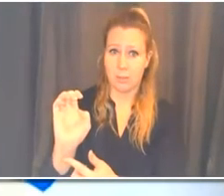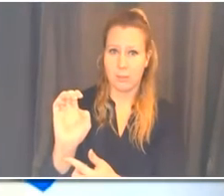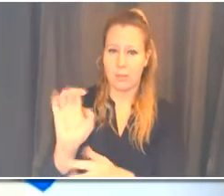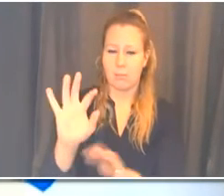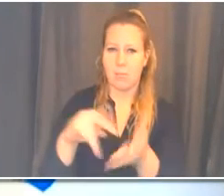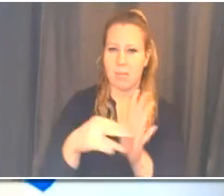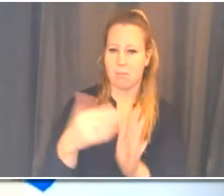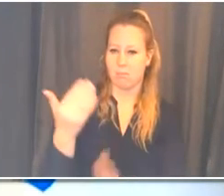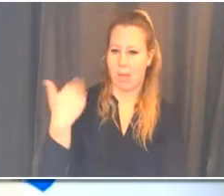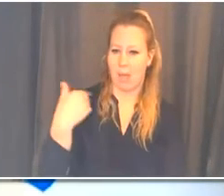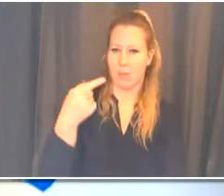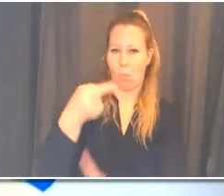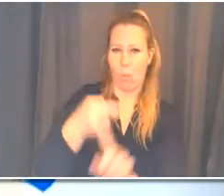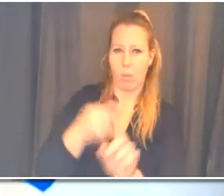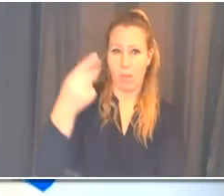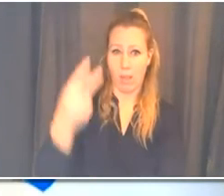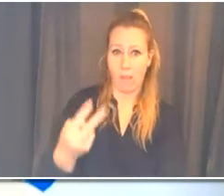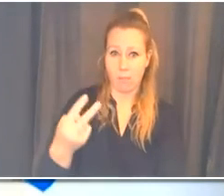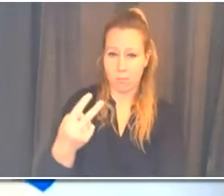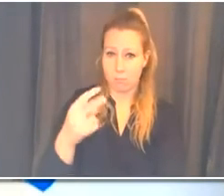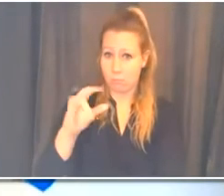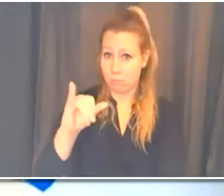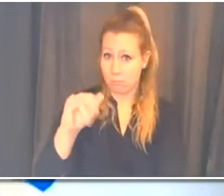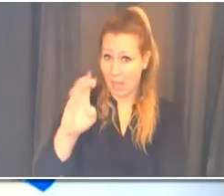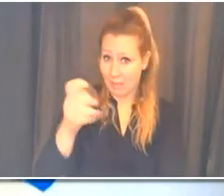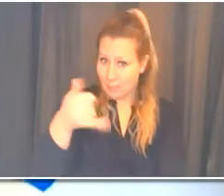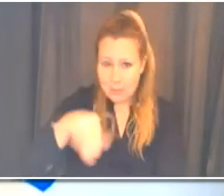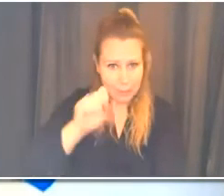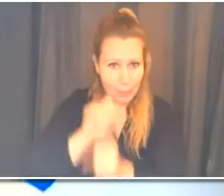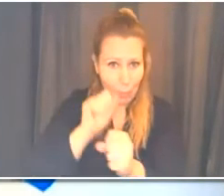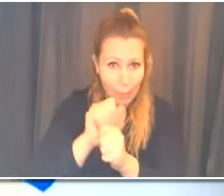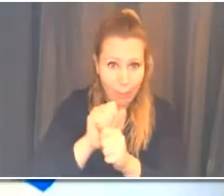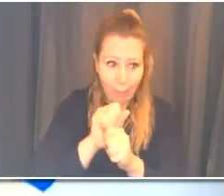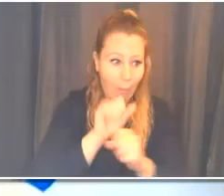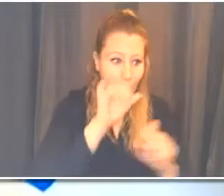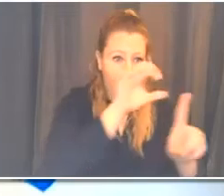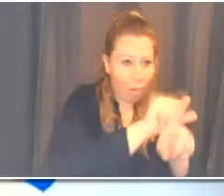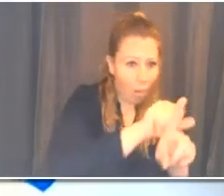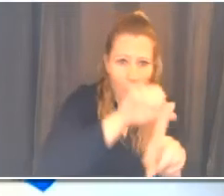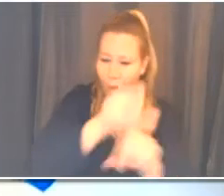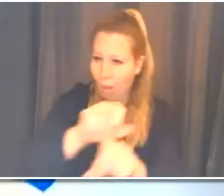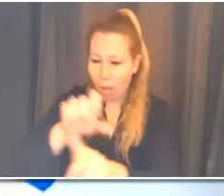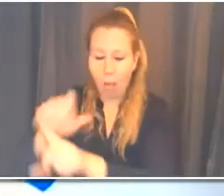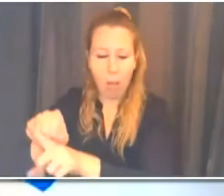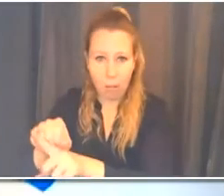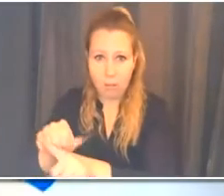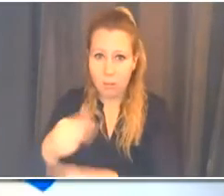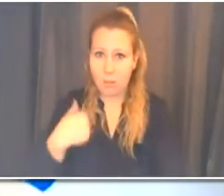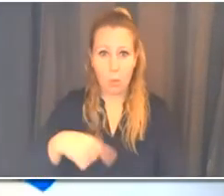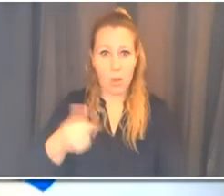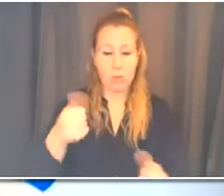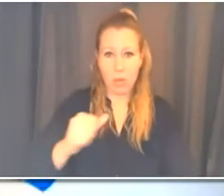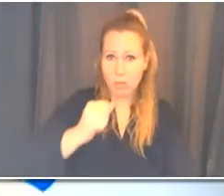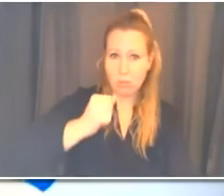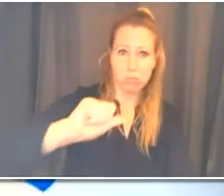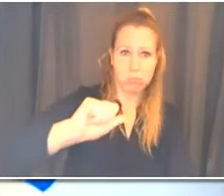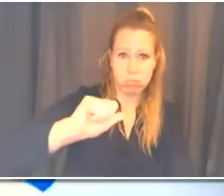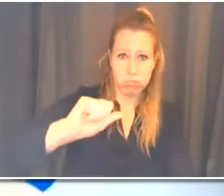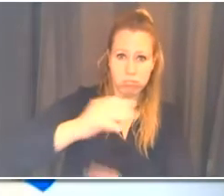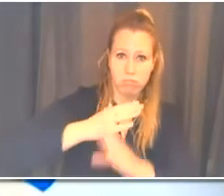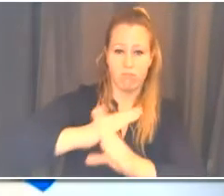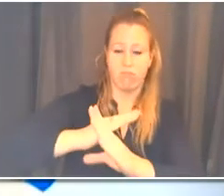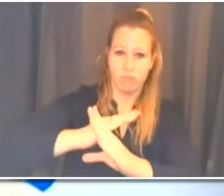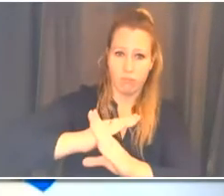system uh was engaged by ice at their home and that is what I'm talking about that kind of stuff has has been